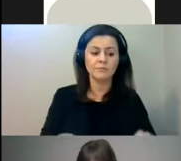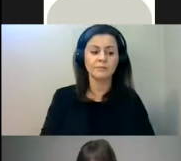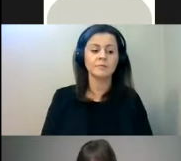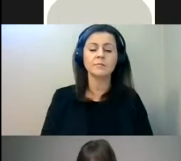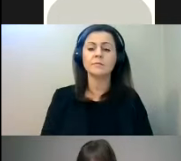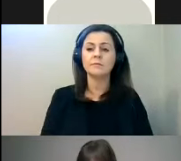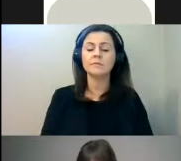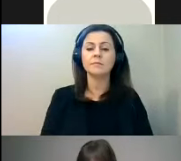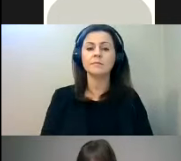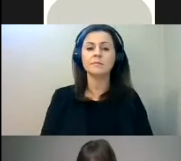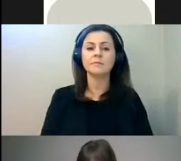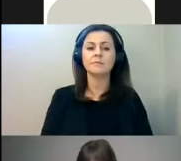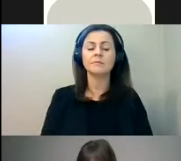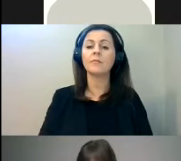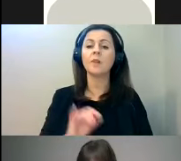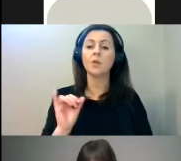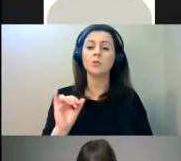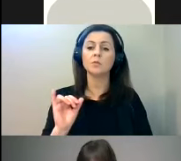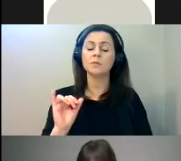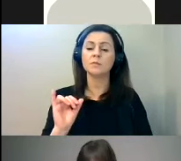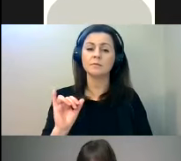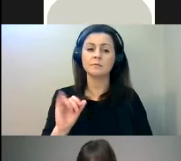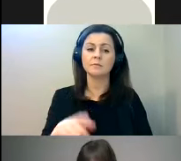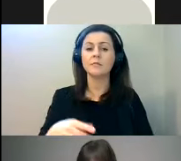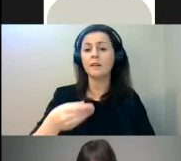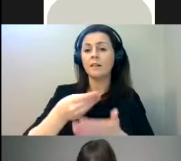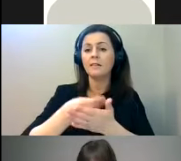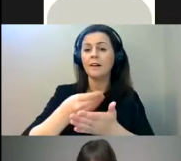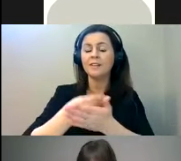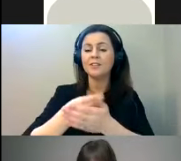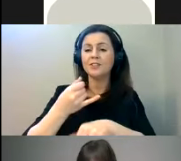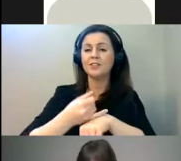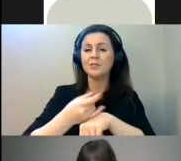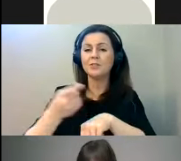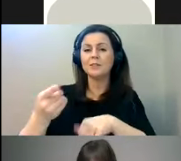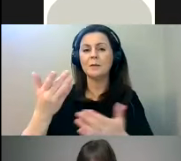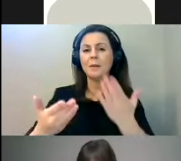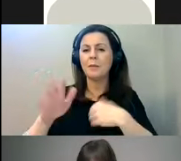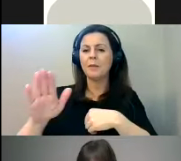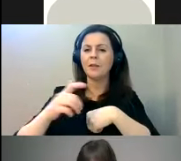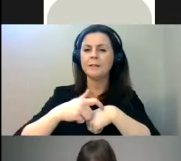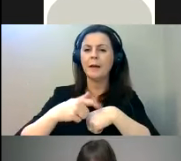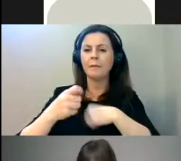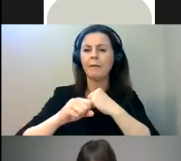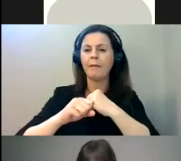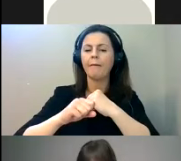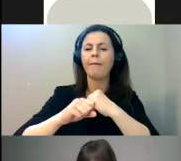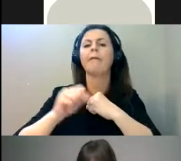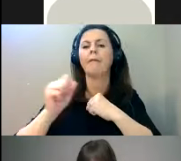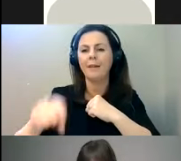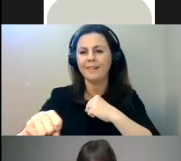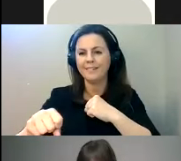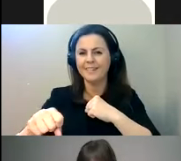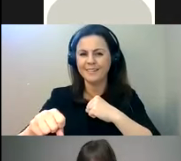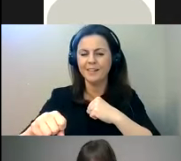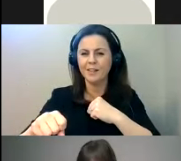Also that financial institutions may take a bit of time more than usual in trying